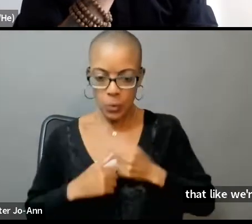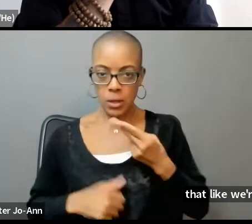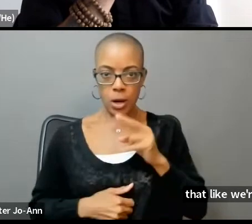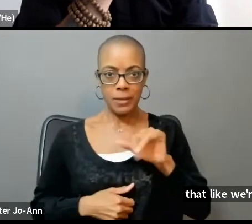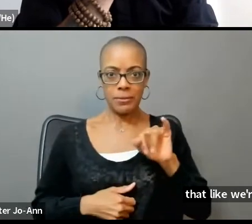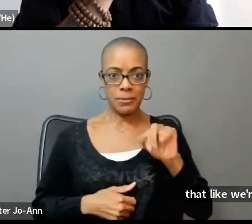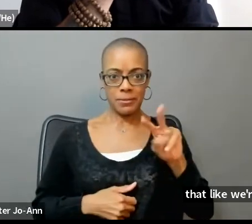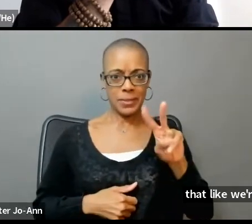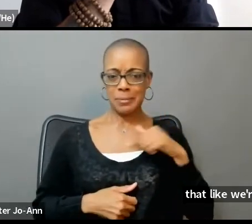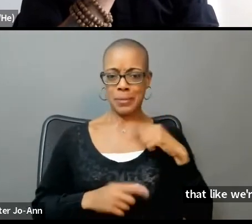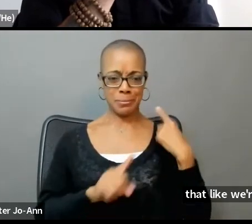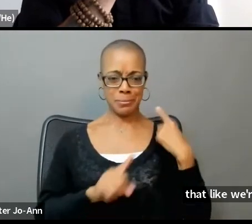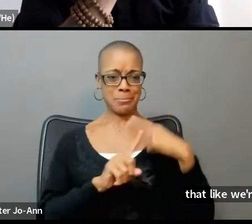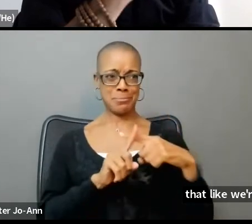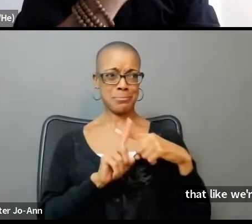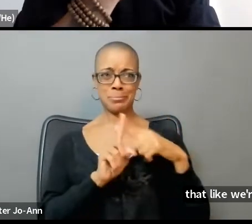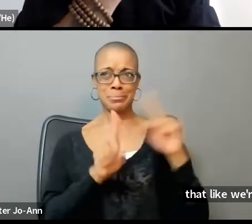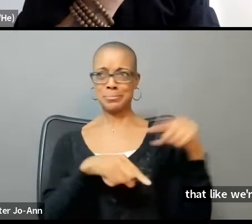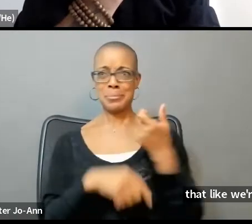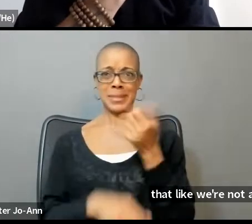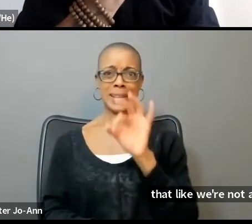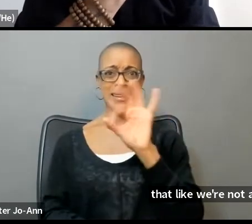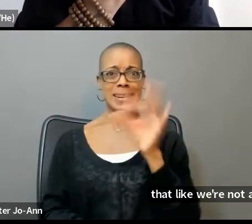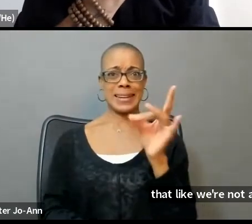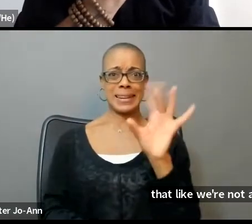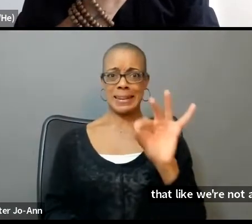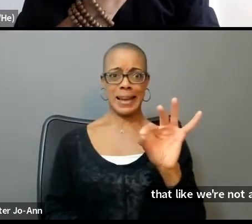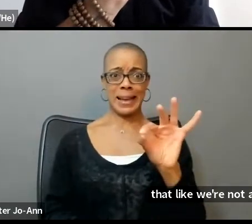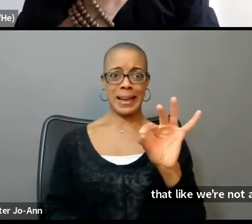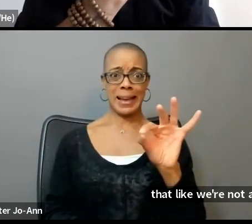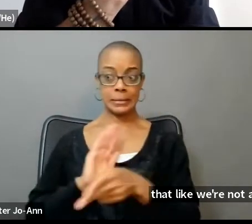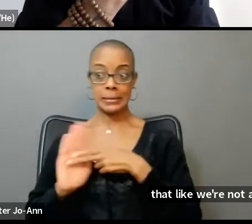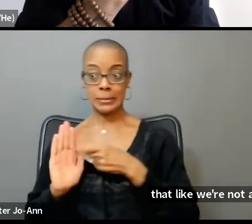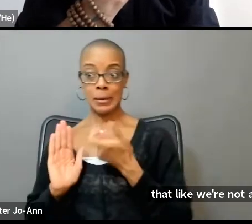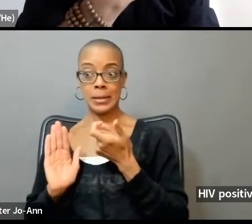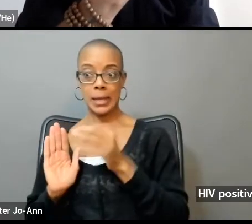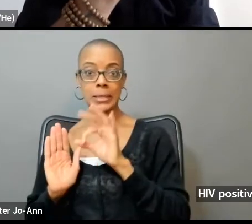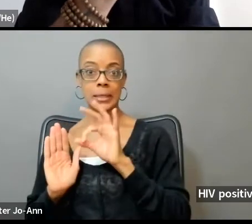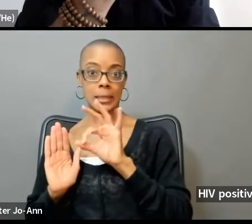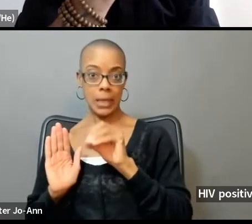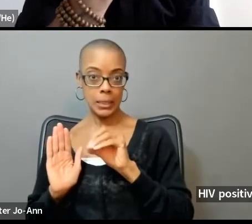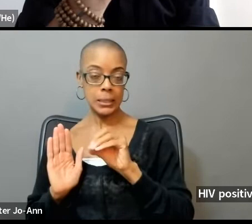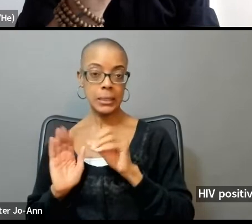HIV positive since 1989, diagnosed in 90.